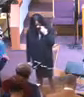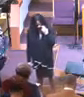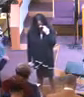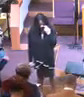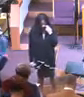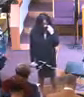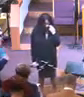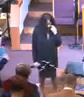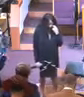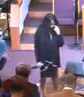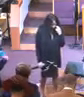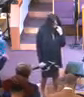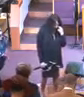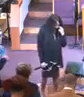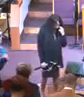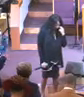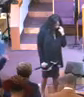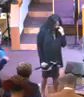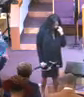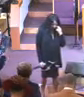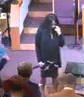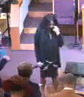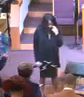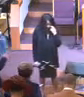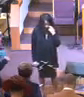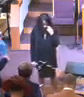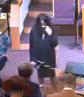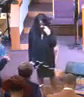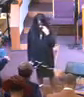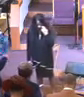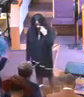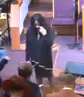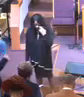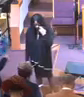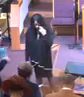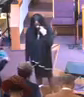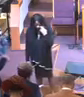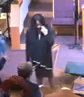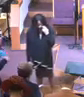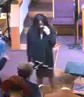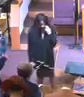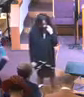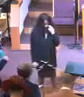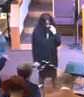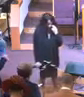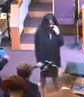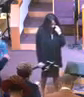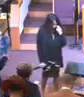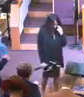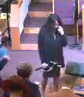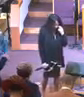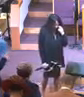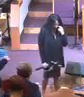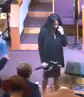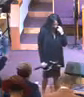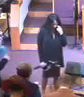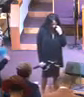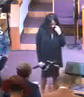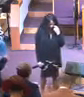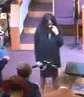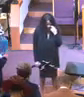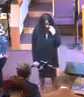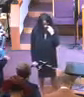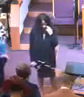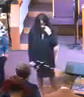Lord. Let every church open up in the name of, if you feel your presence this morning, Lord, we ask, Lord, that you will go out to the byways